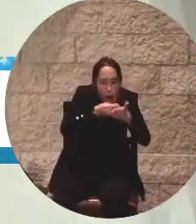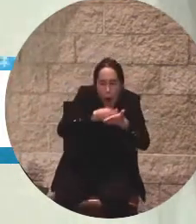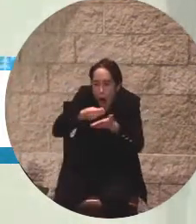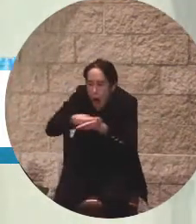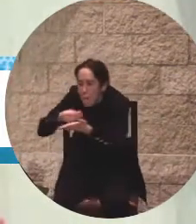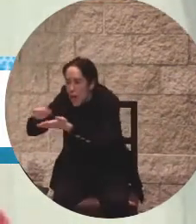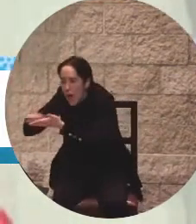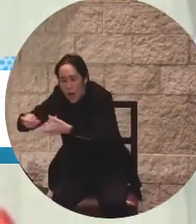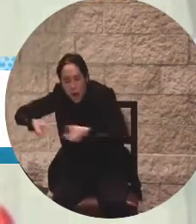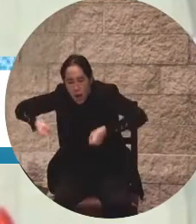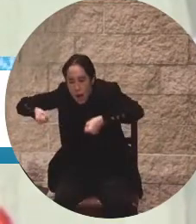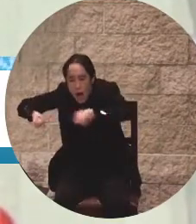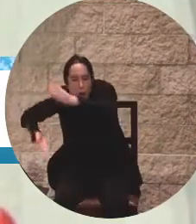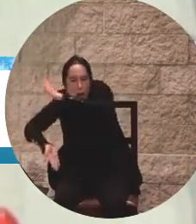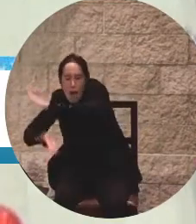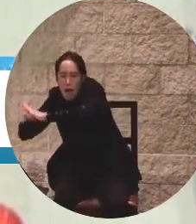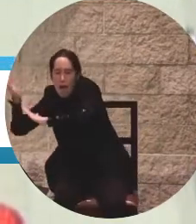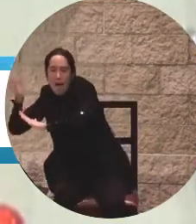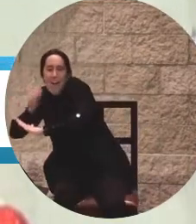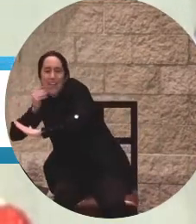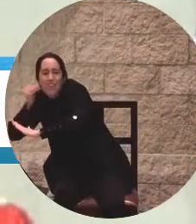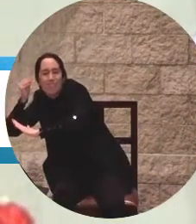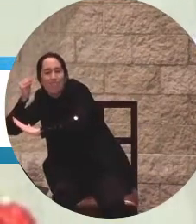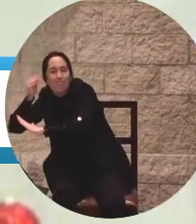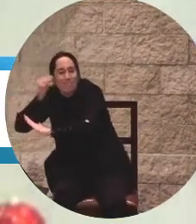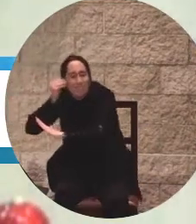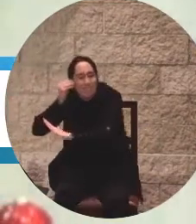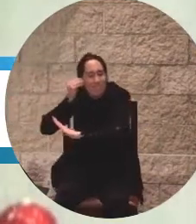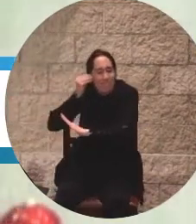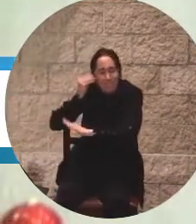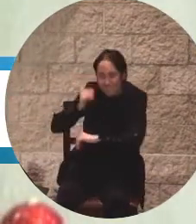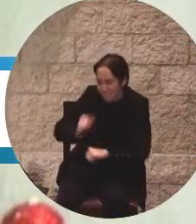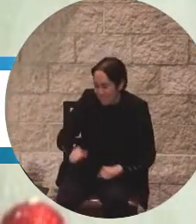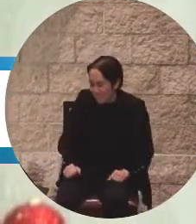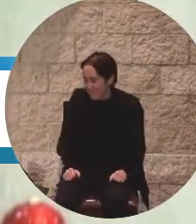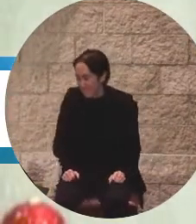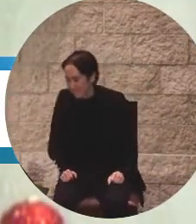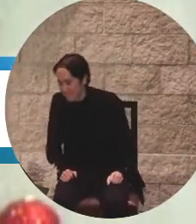home with their treasures.